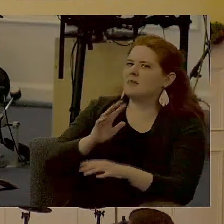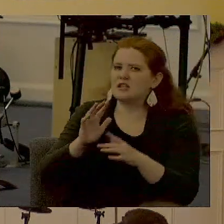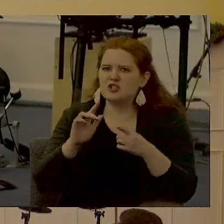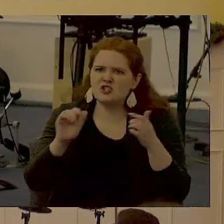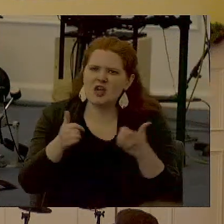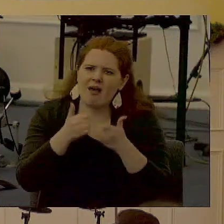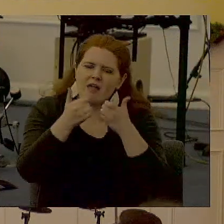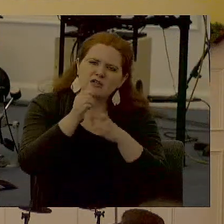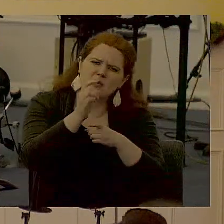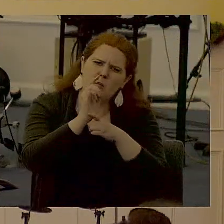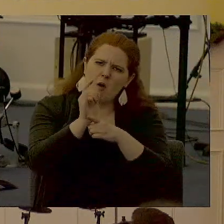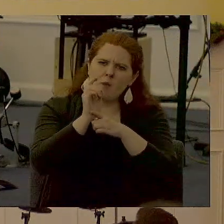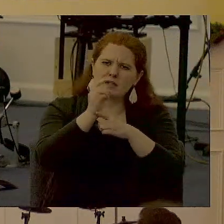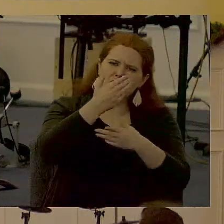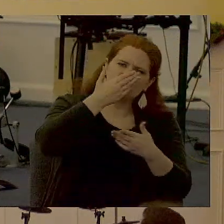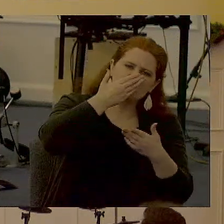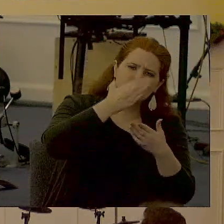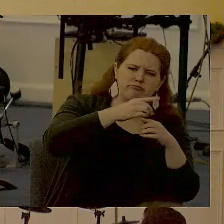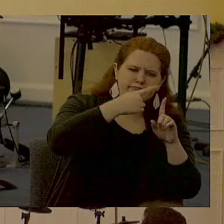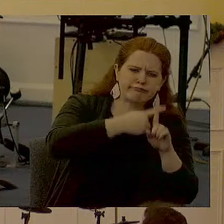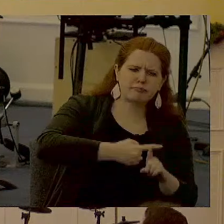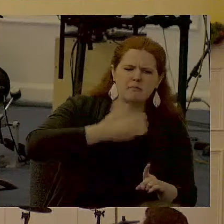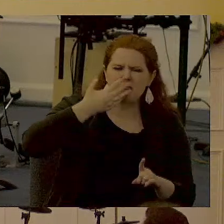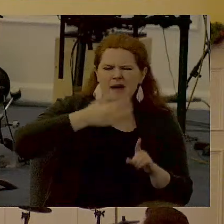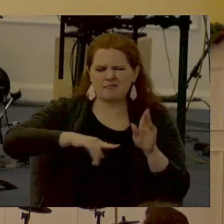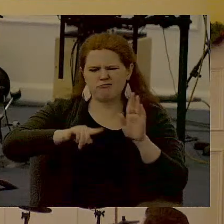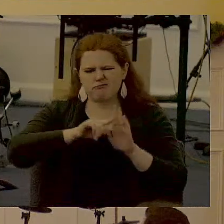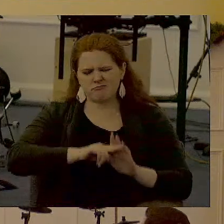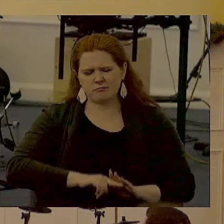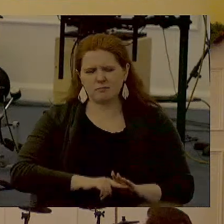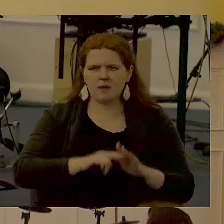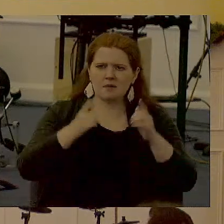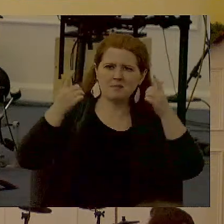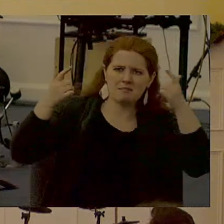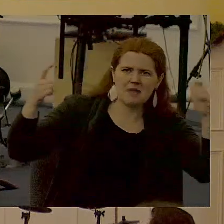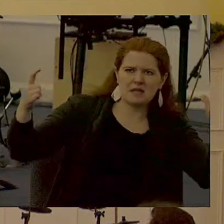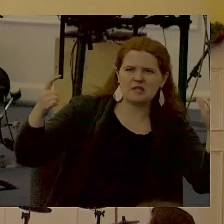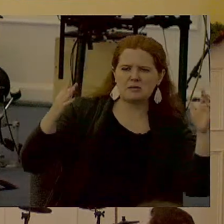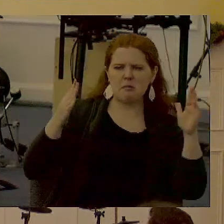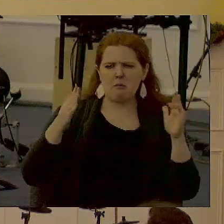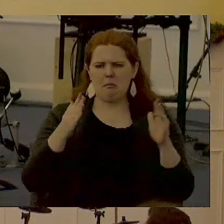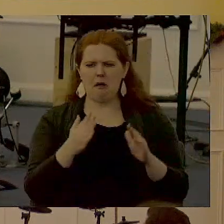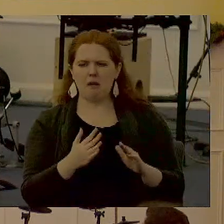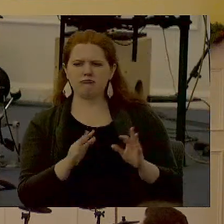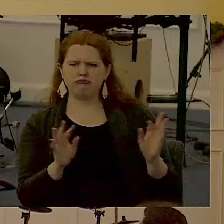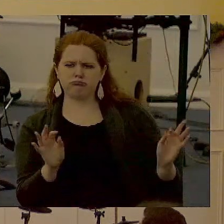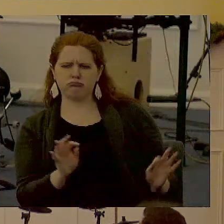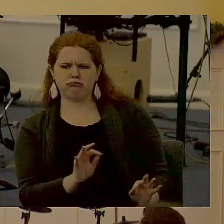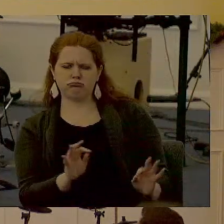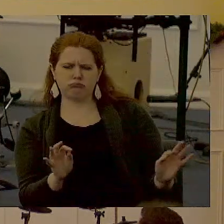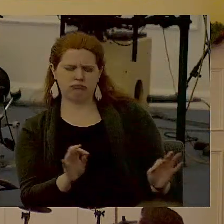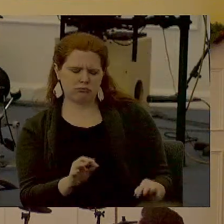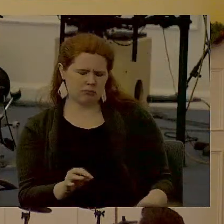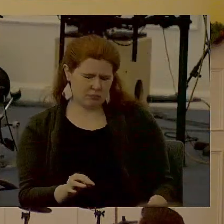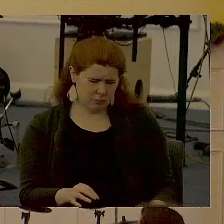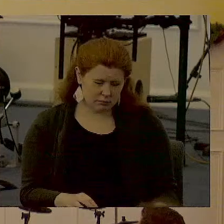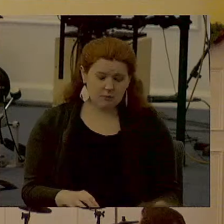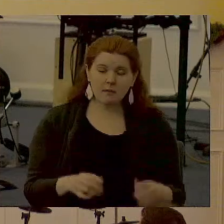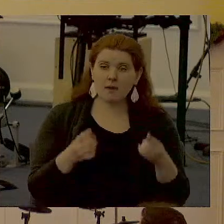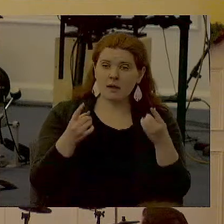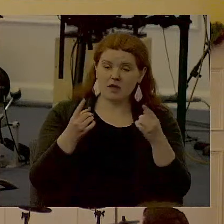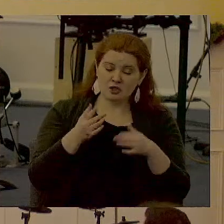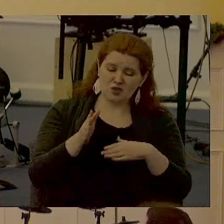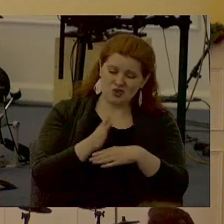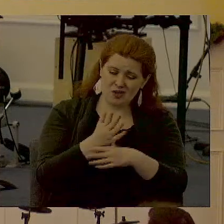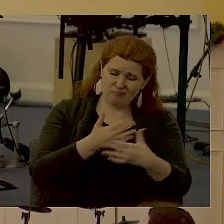moments, good or bad, big or small. Because what we